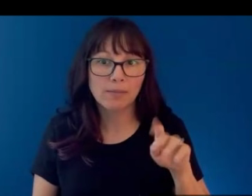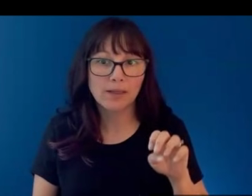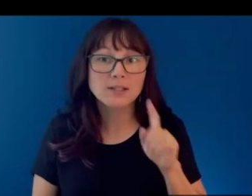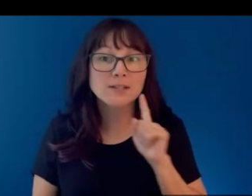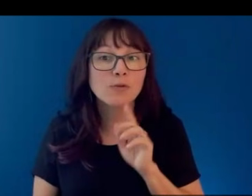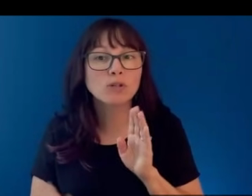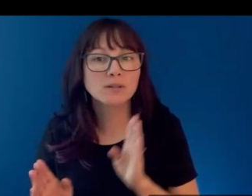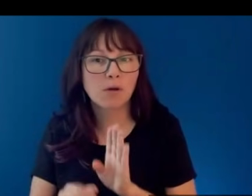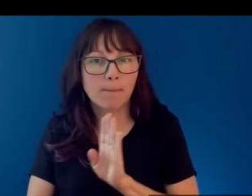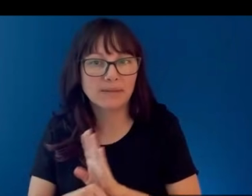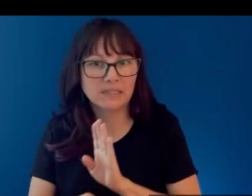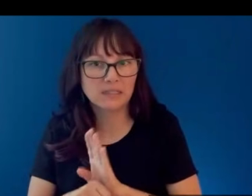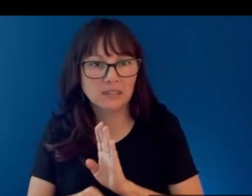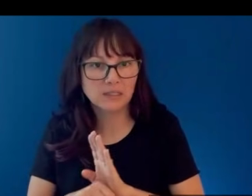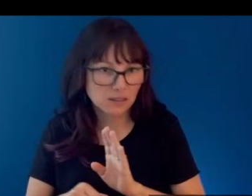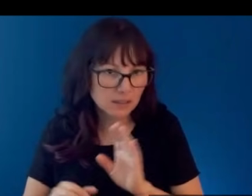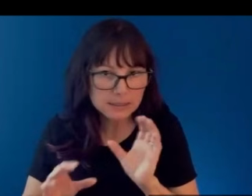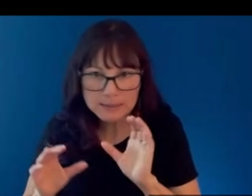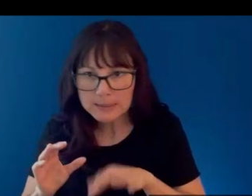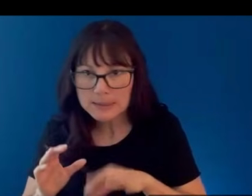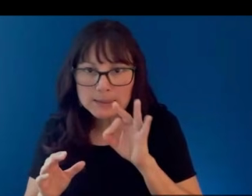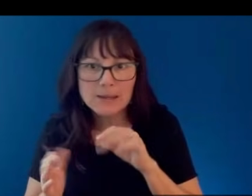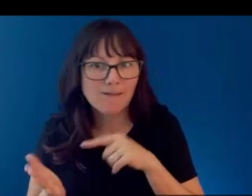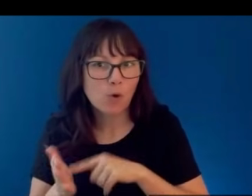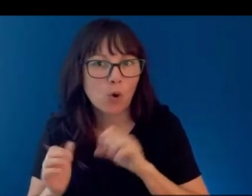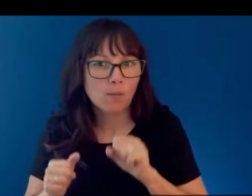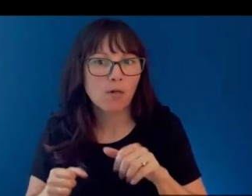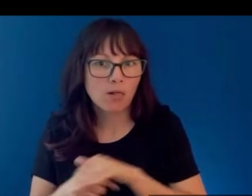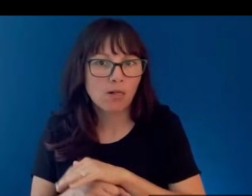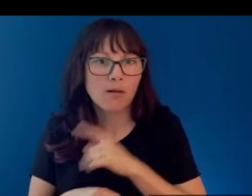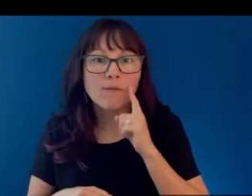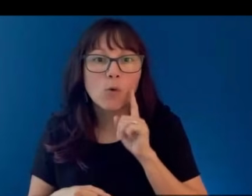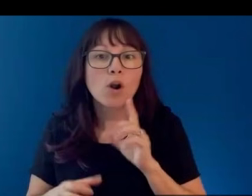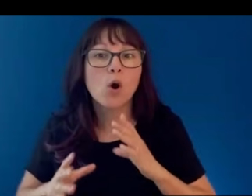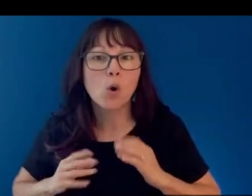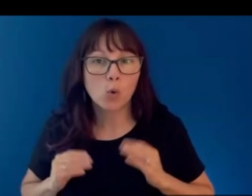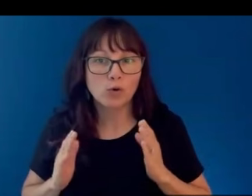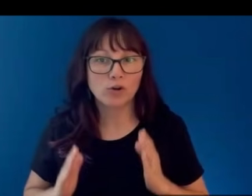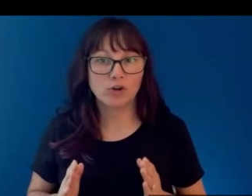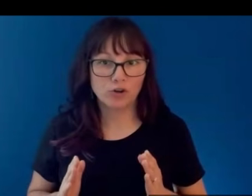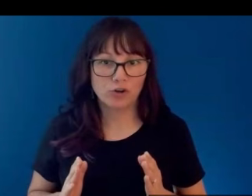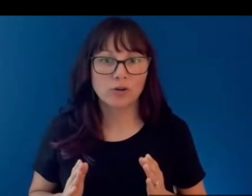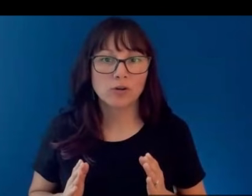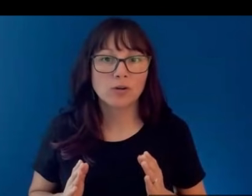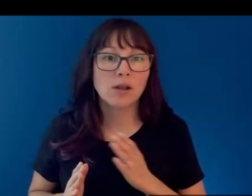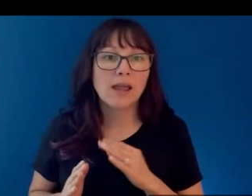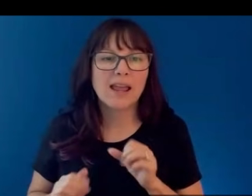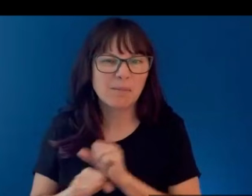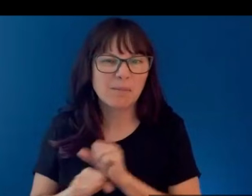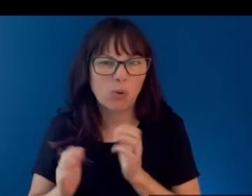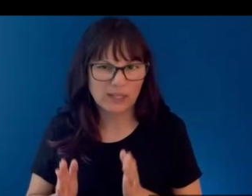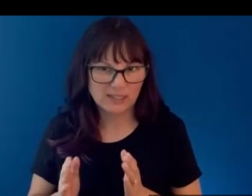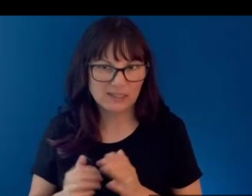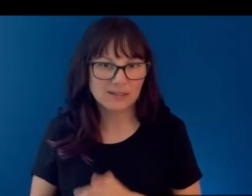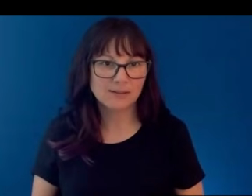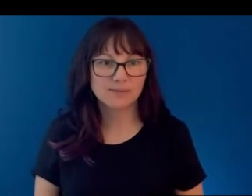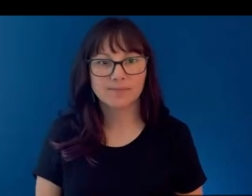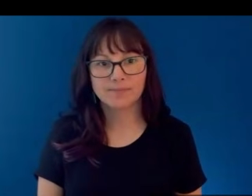small businesses to find affordable coverage for the owner and the